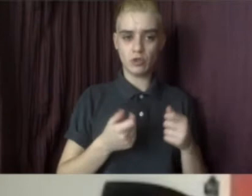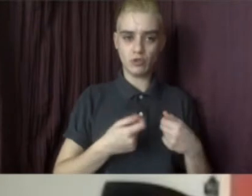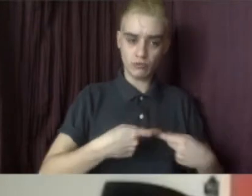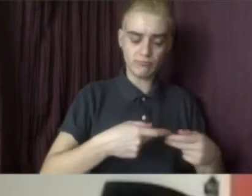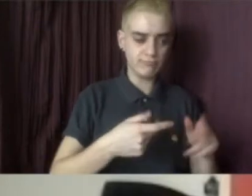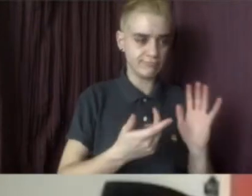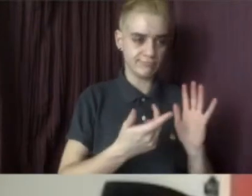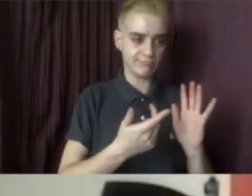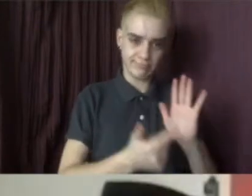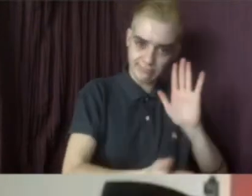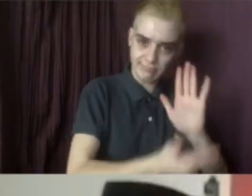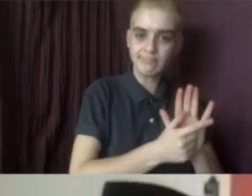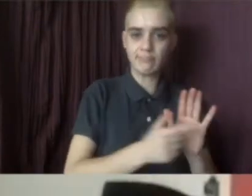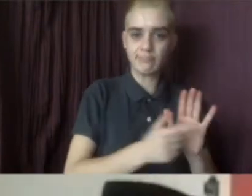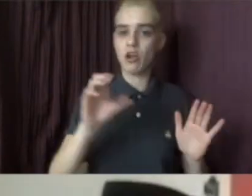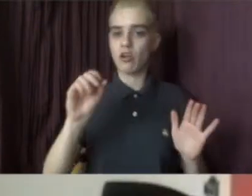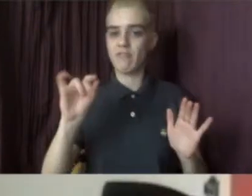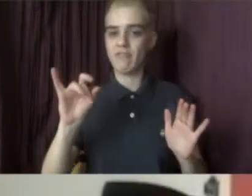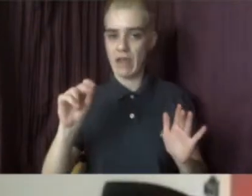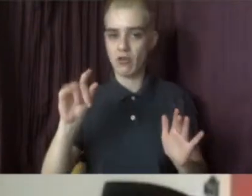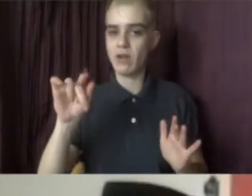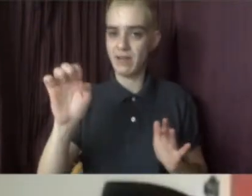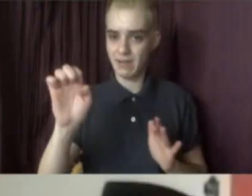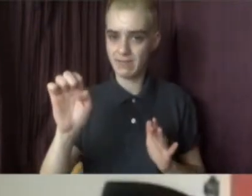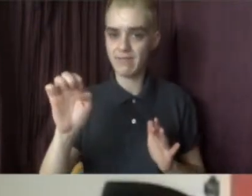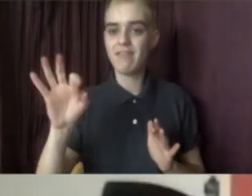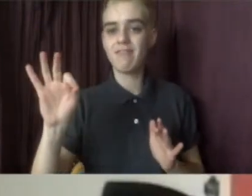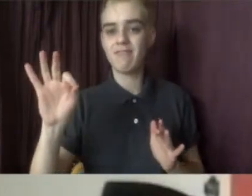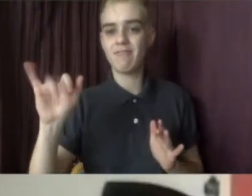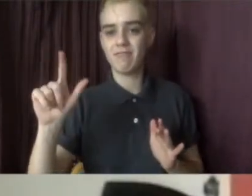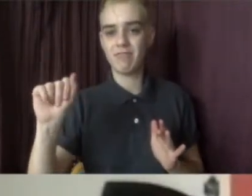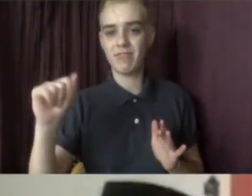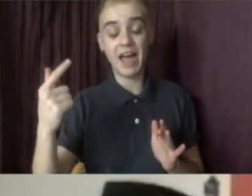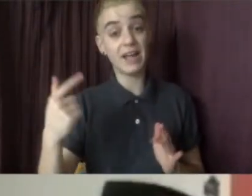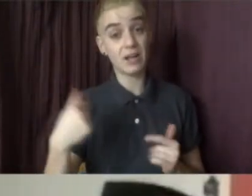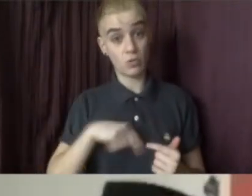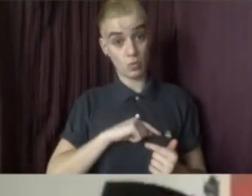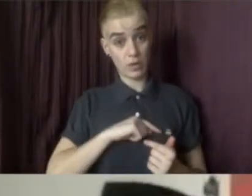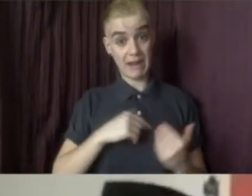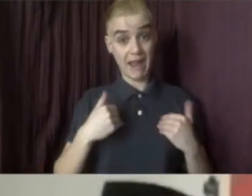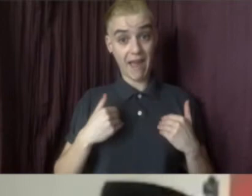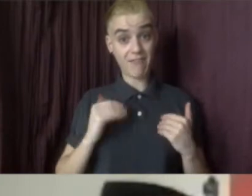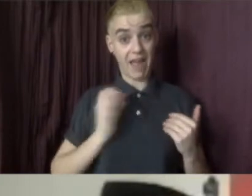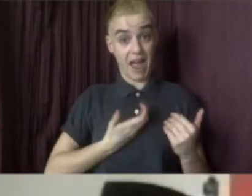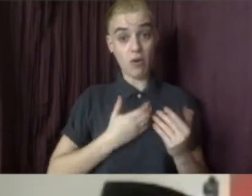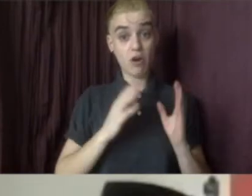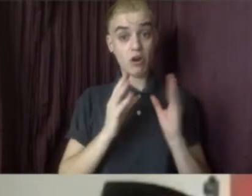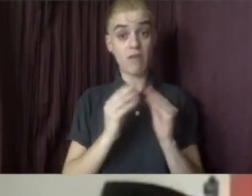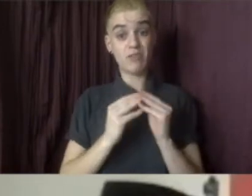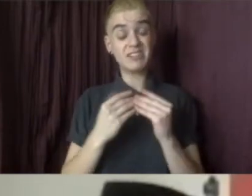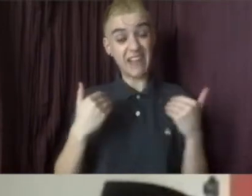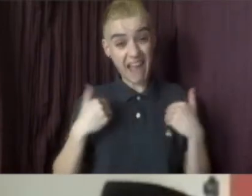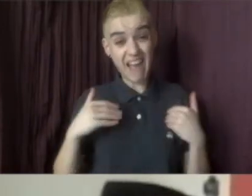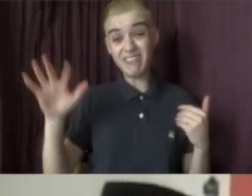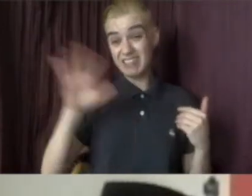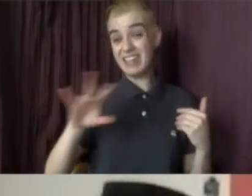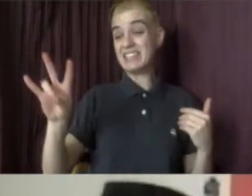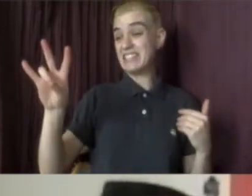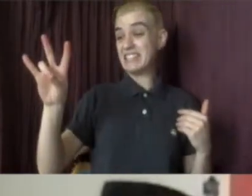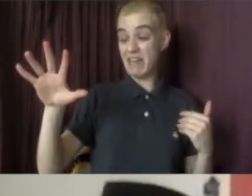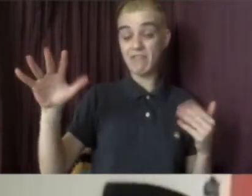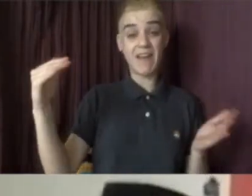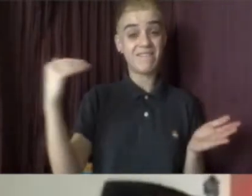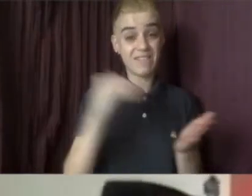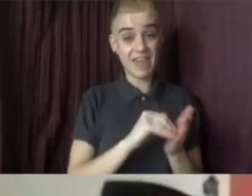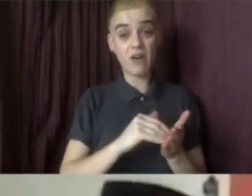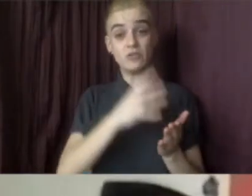of boycotting, like the MLB leaving Georgia, does say something, so it could be a one-time thing. And that's what we said, no, if you change